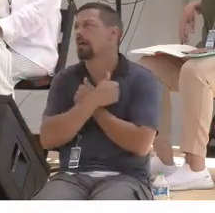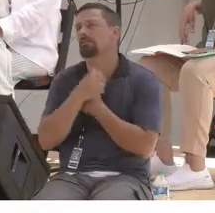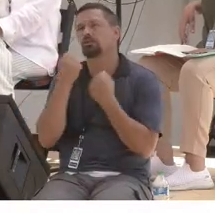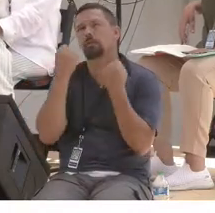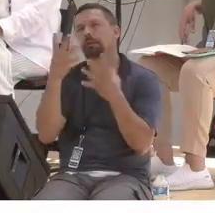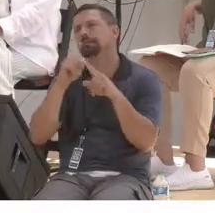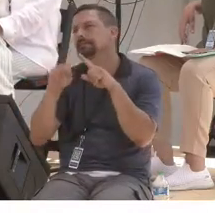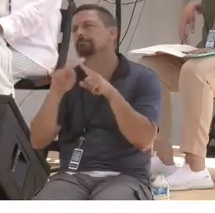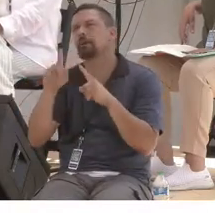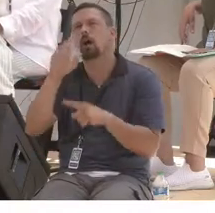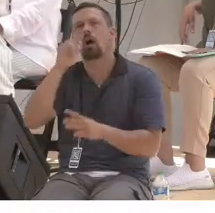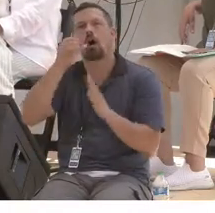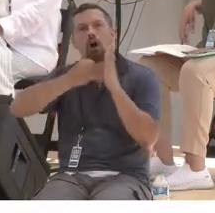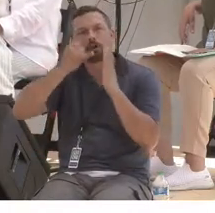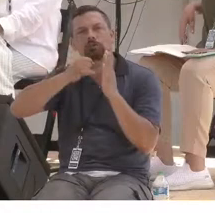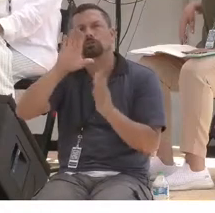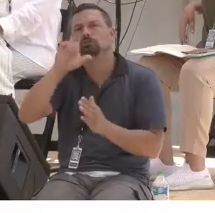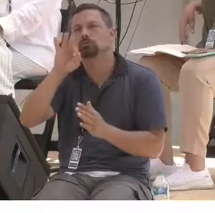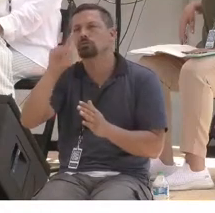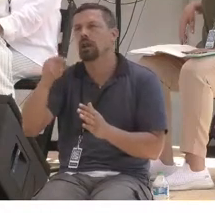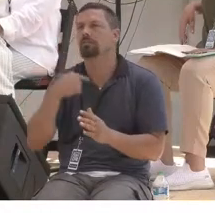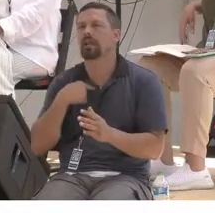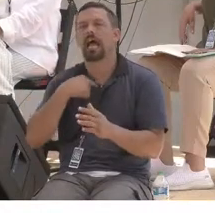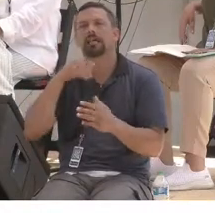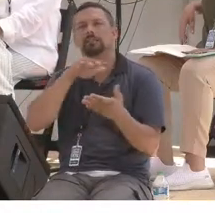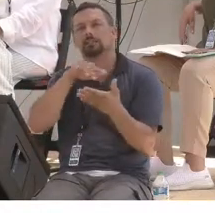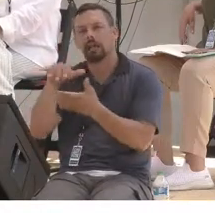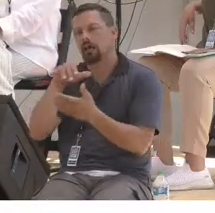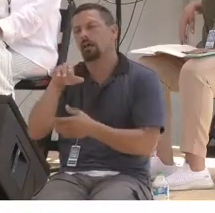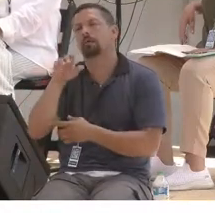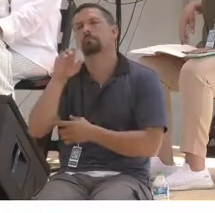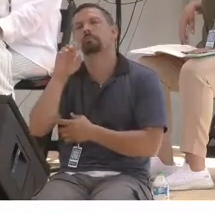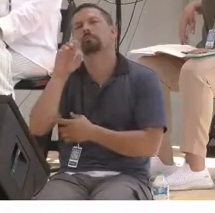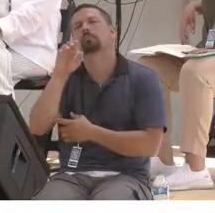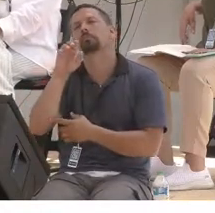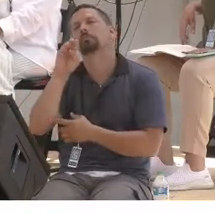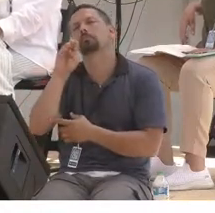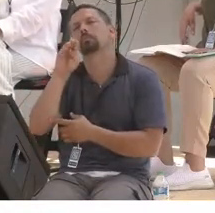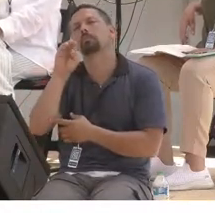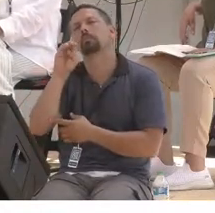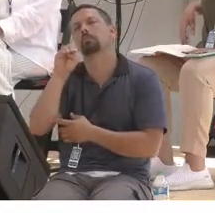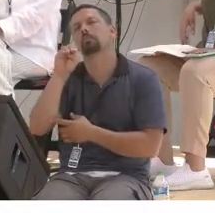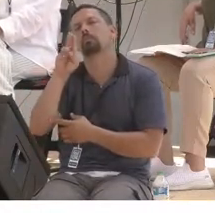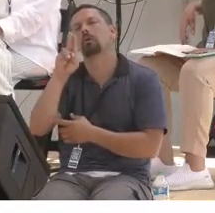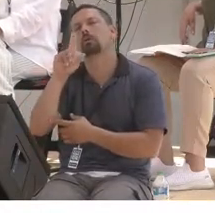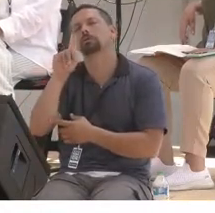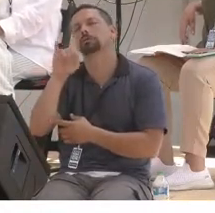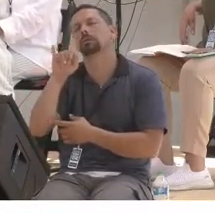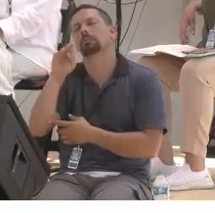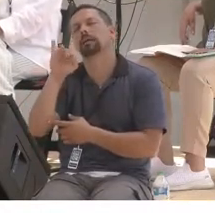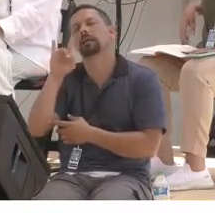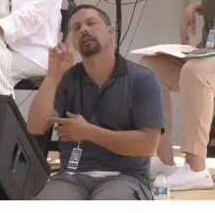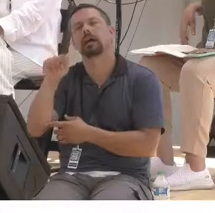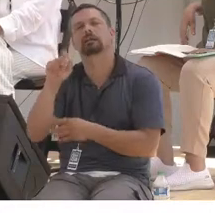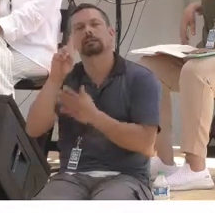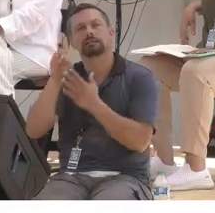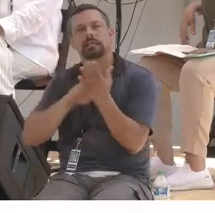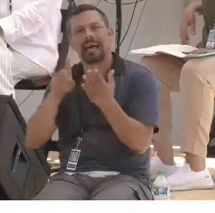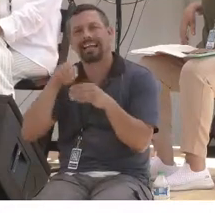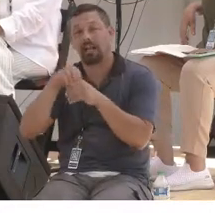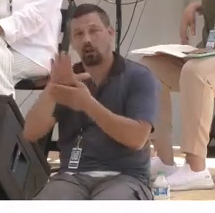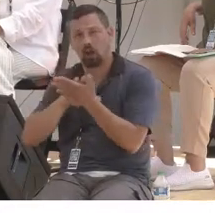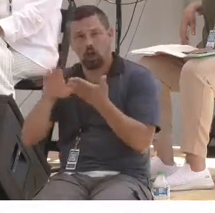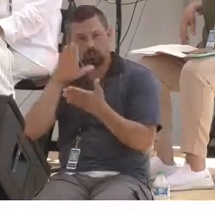years. And then I studied multimedia design in Zayed University, and part of that was in the art college. But